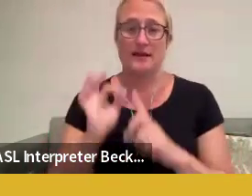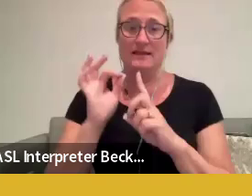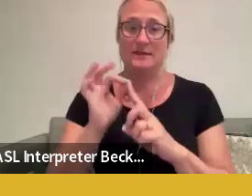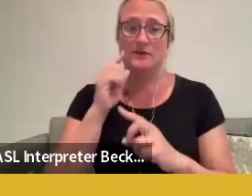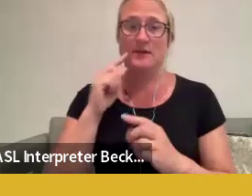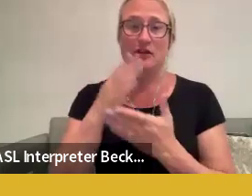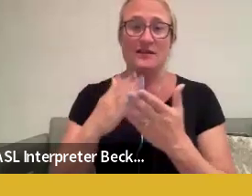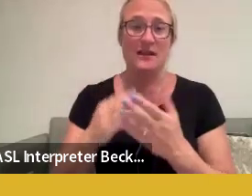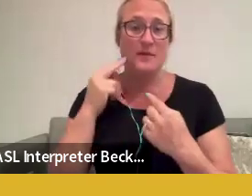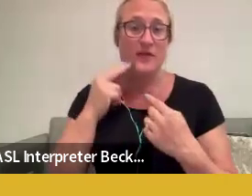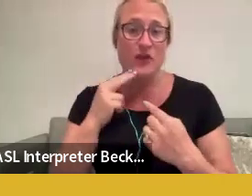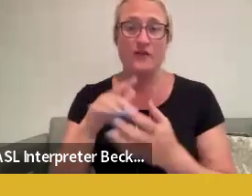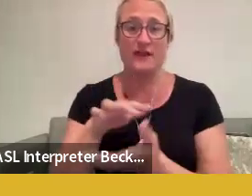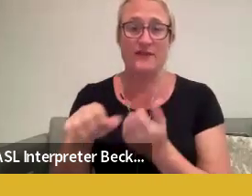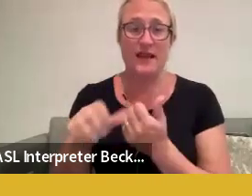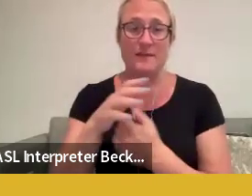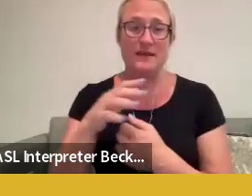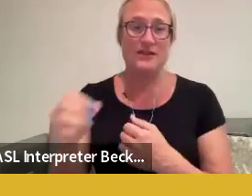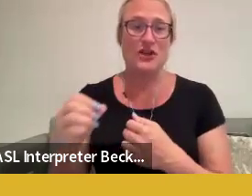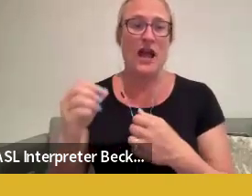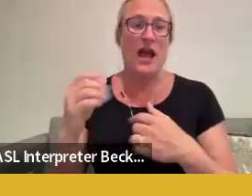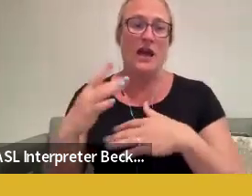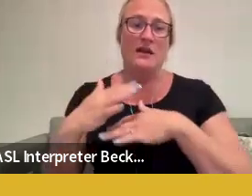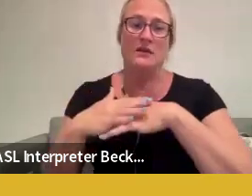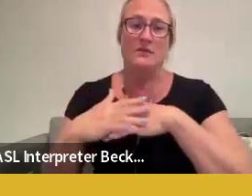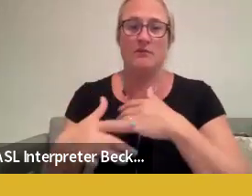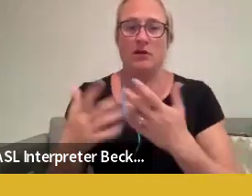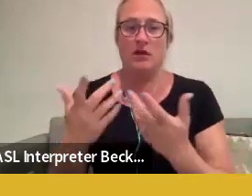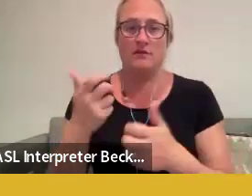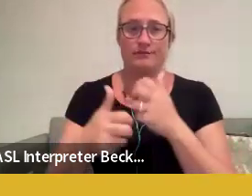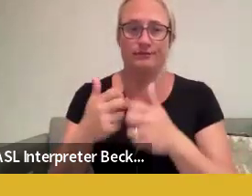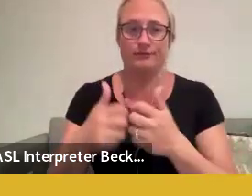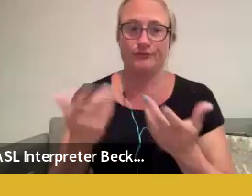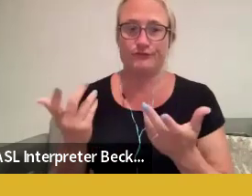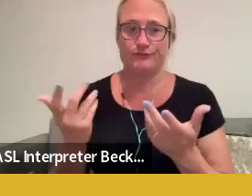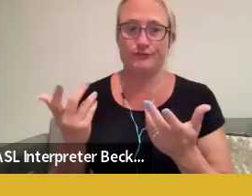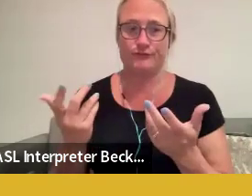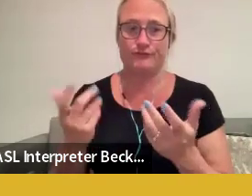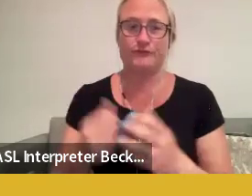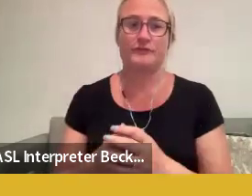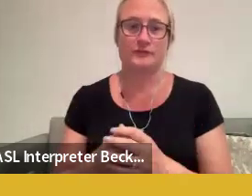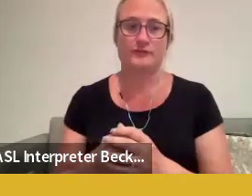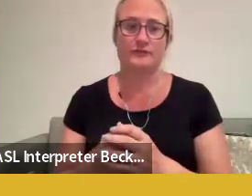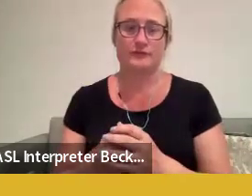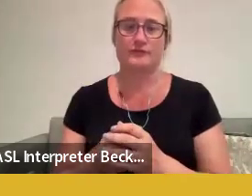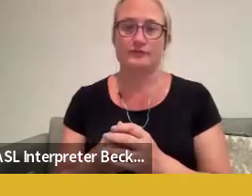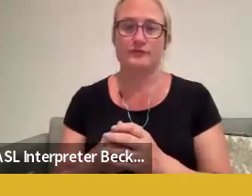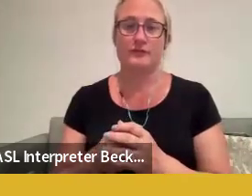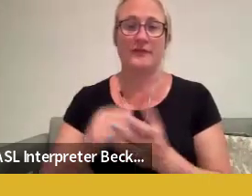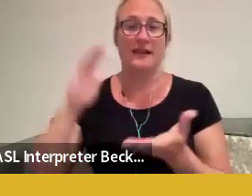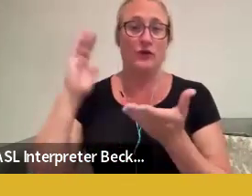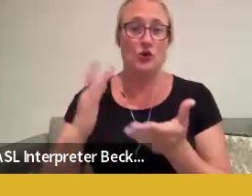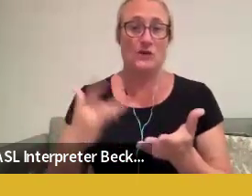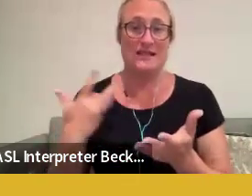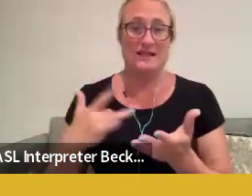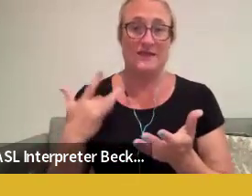the nerves and blood vessels. That damage to the nerves can also reduce feeling in the feet. So I like to point out